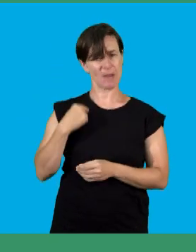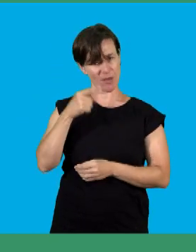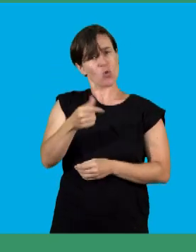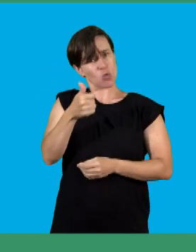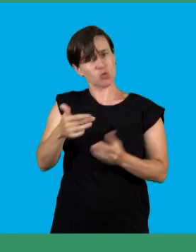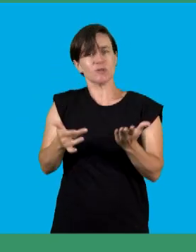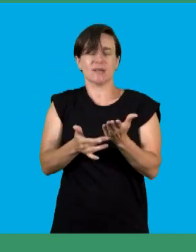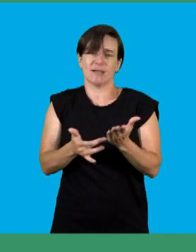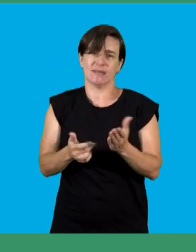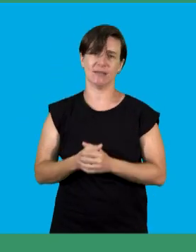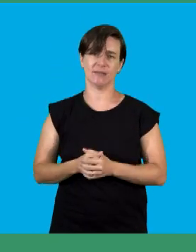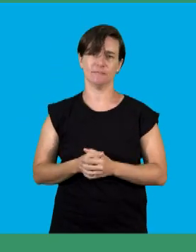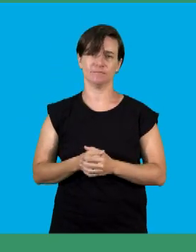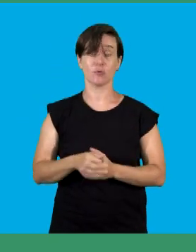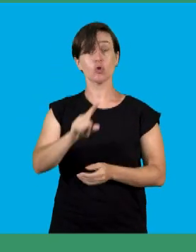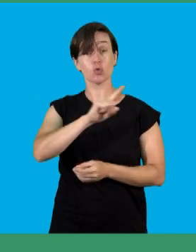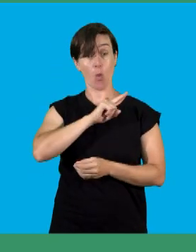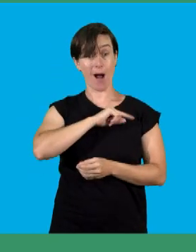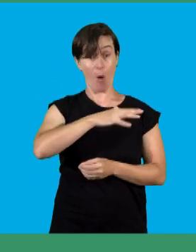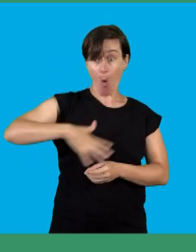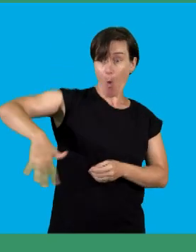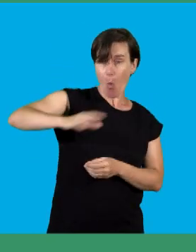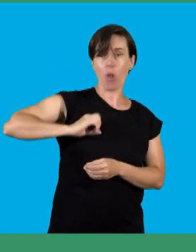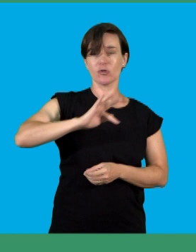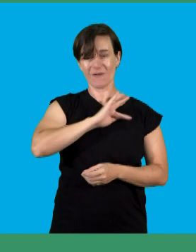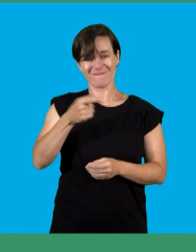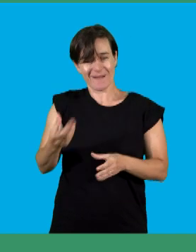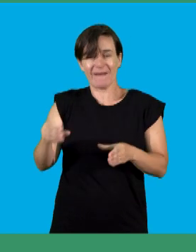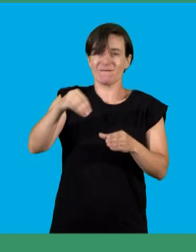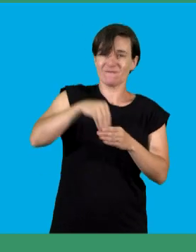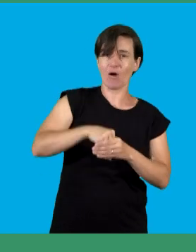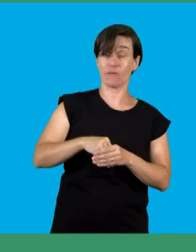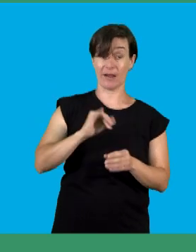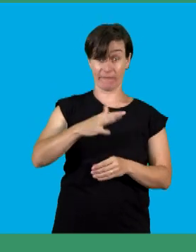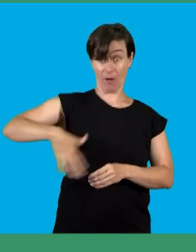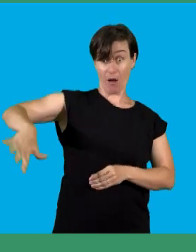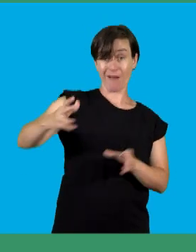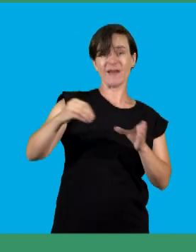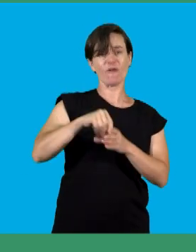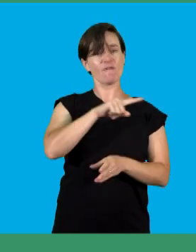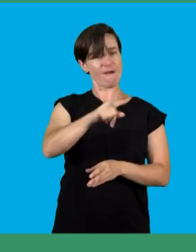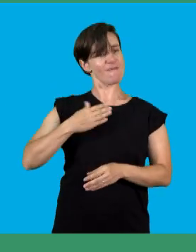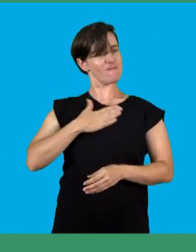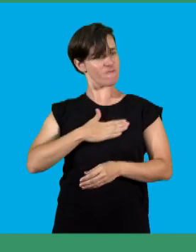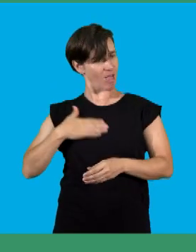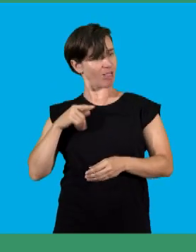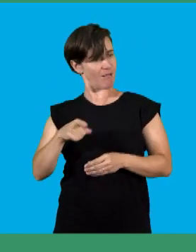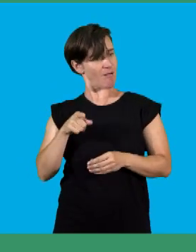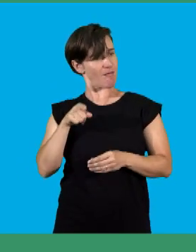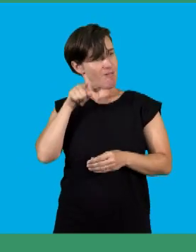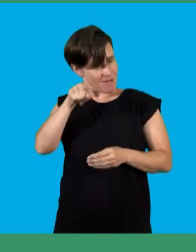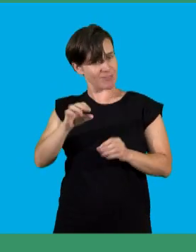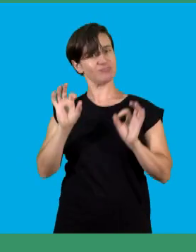bad technique. Why? Because now the employees are involved, and when employees are involved, they feel like they are part of the team. It needs